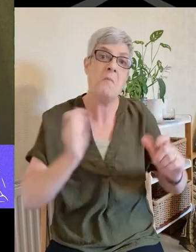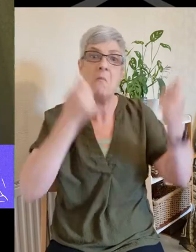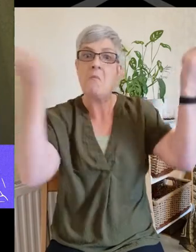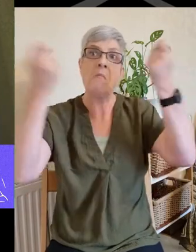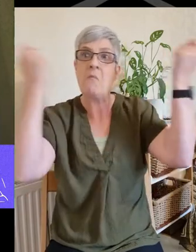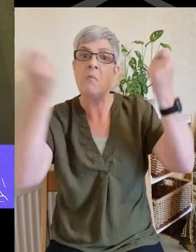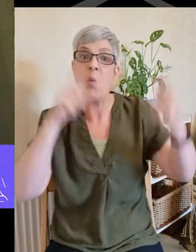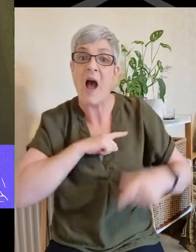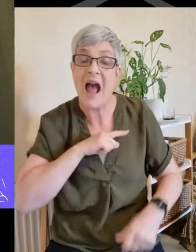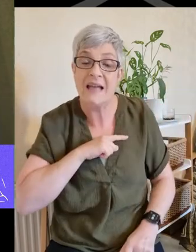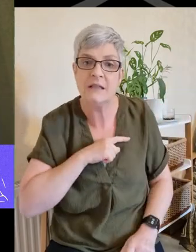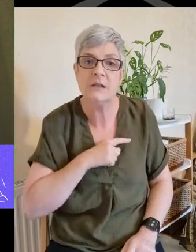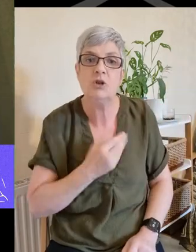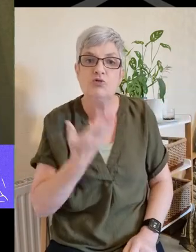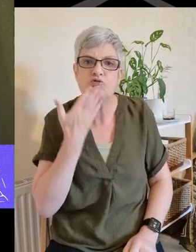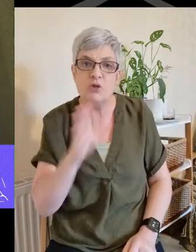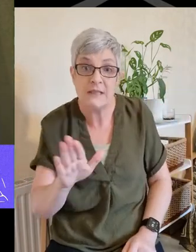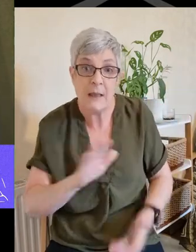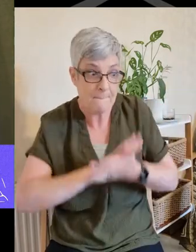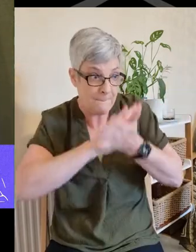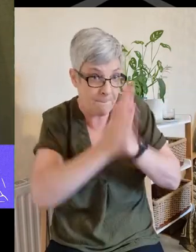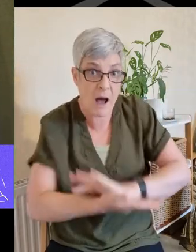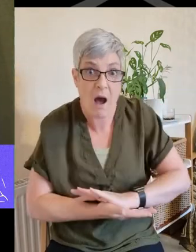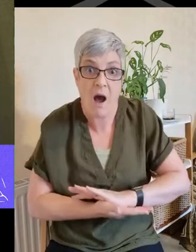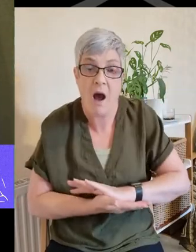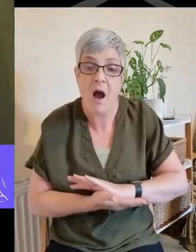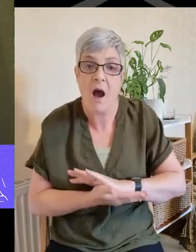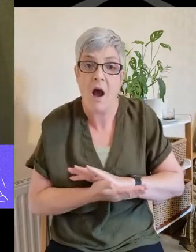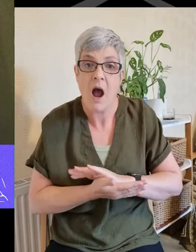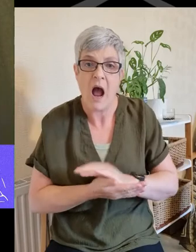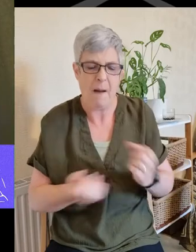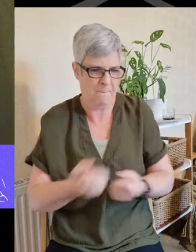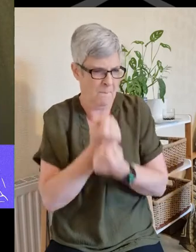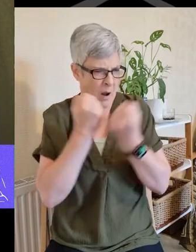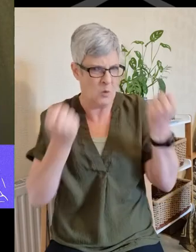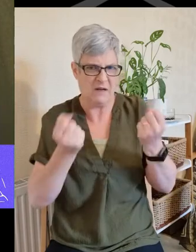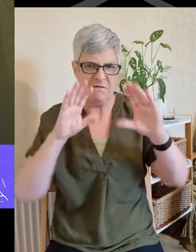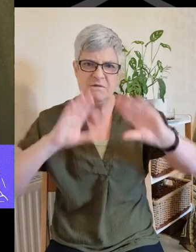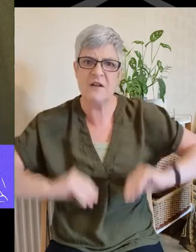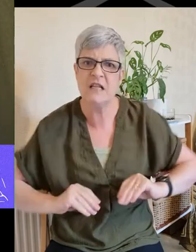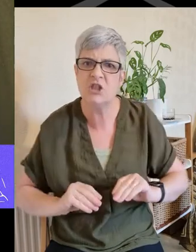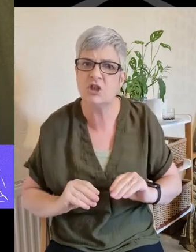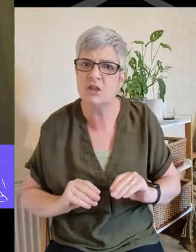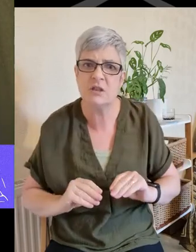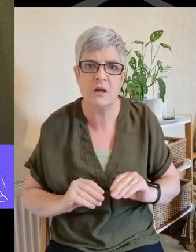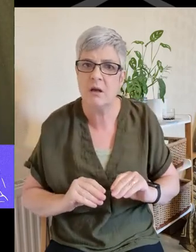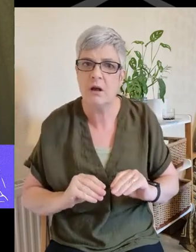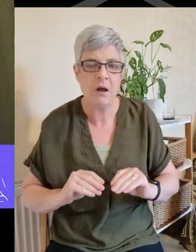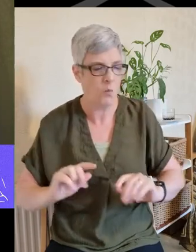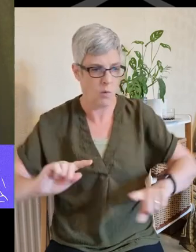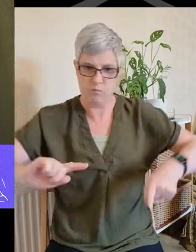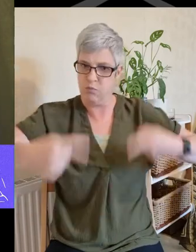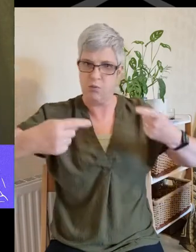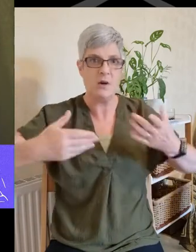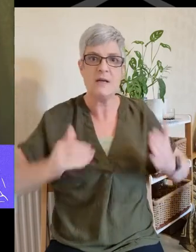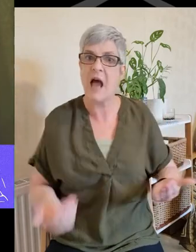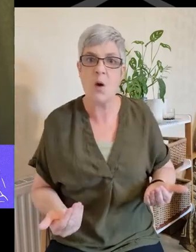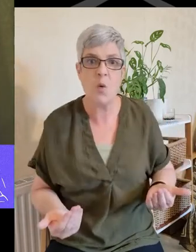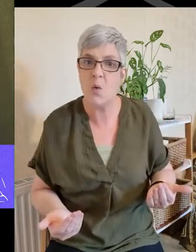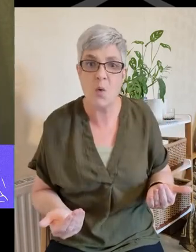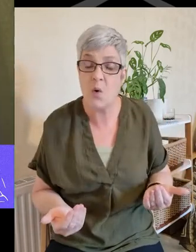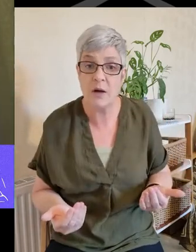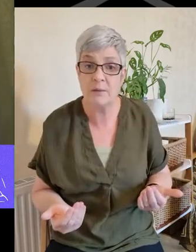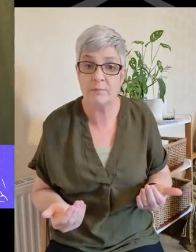shout, Jerusalem is shattered. Her commercial power is gone. She won't be a rival anymore.